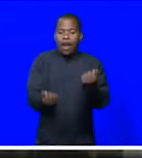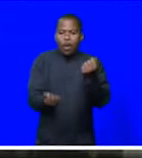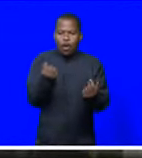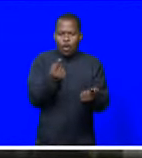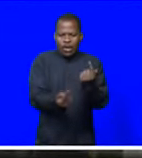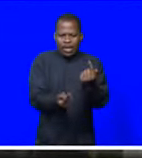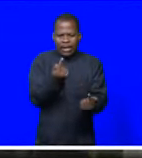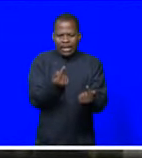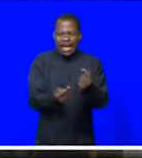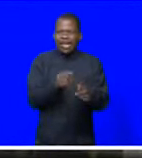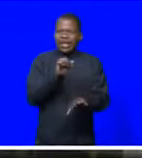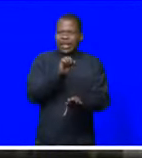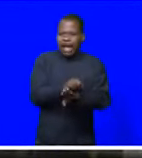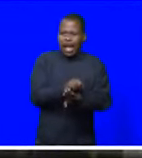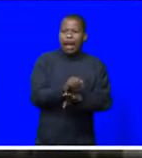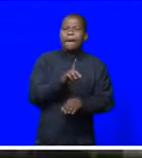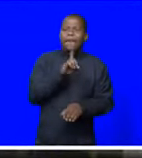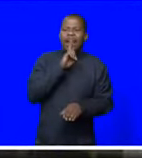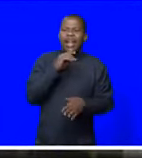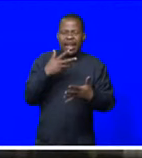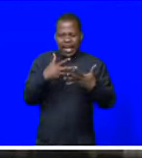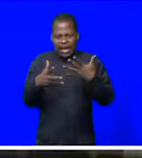judgment. By then